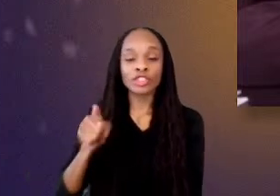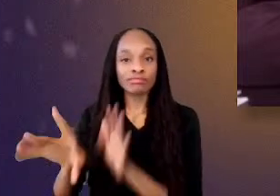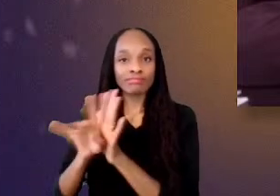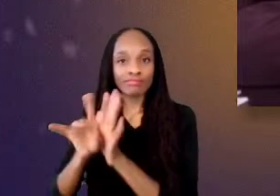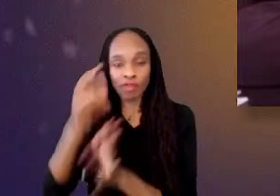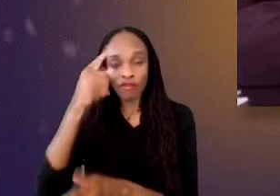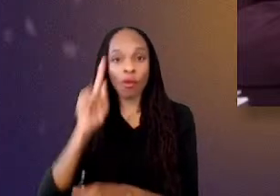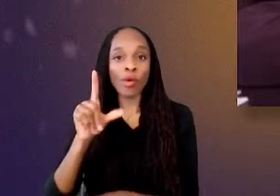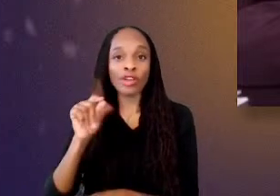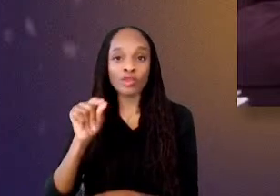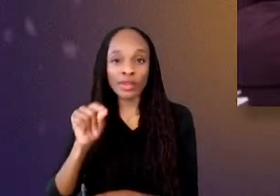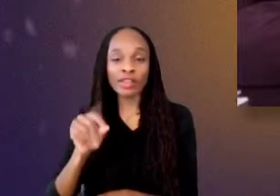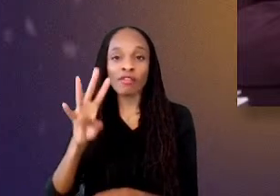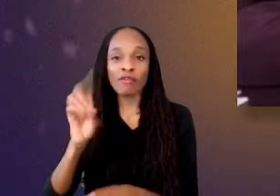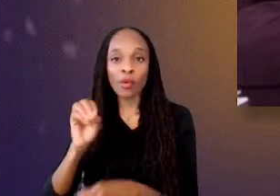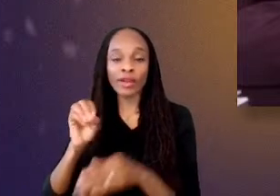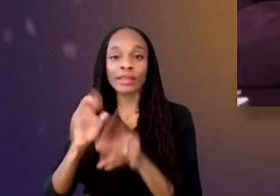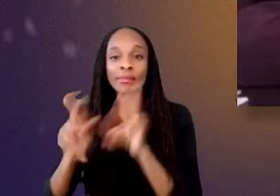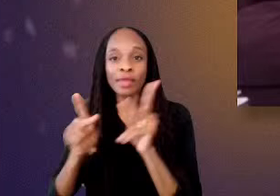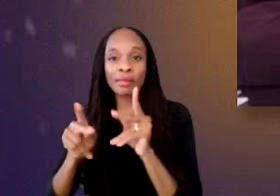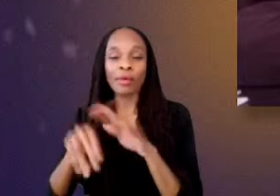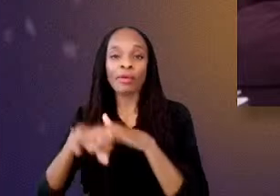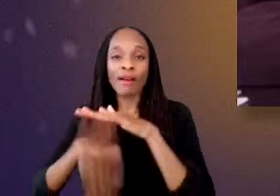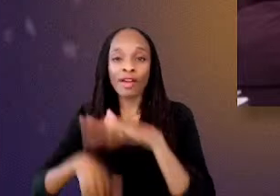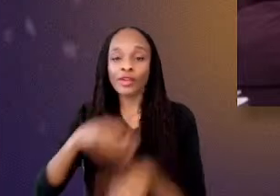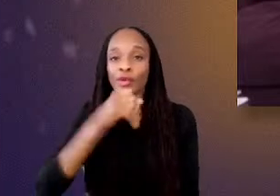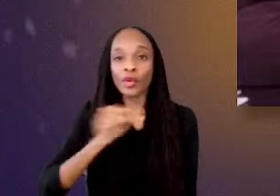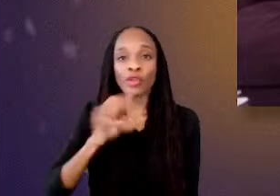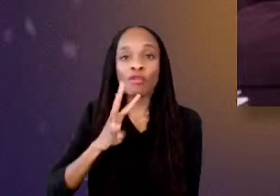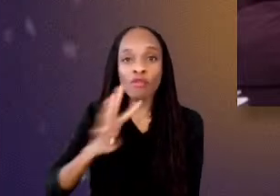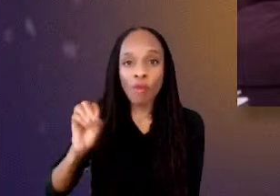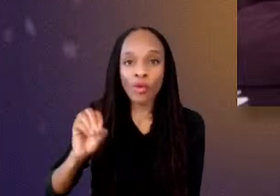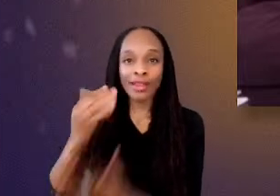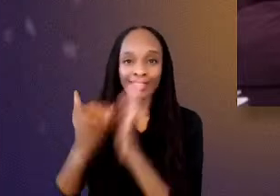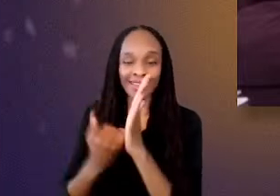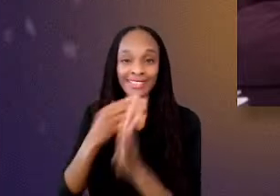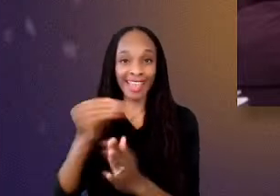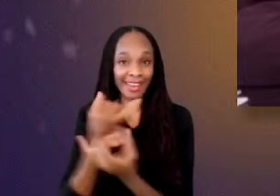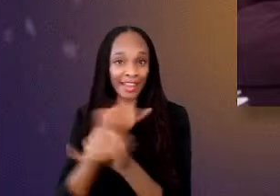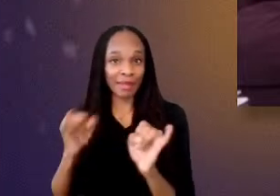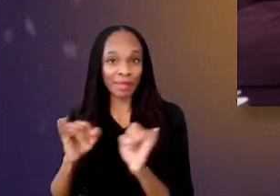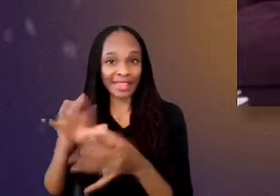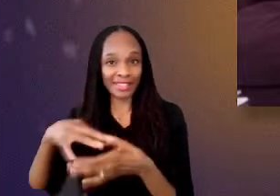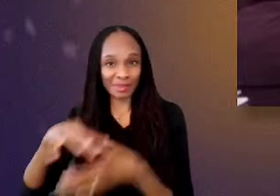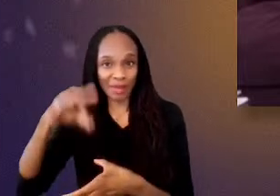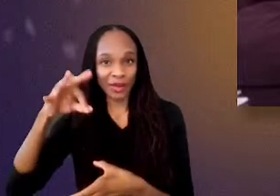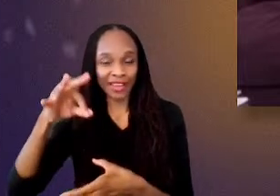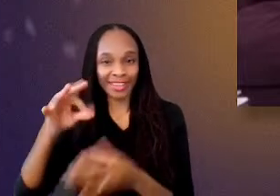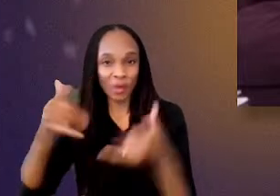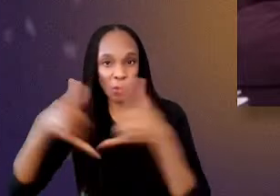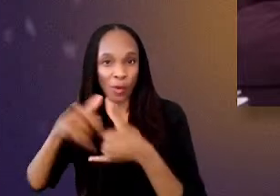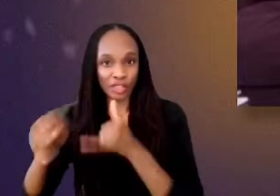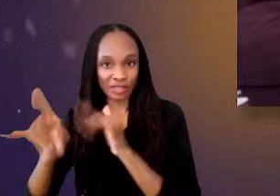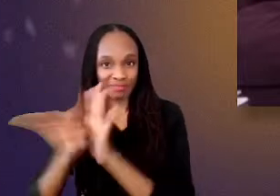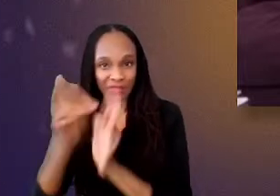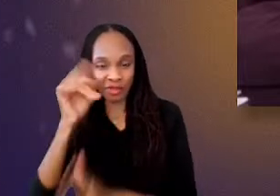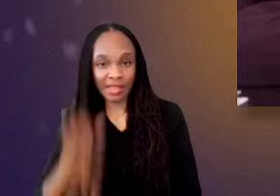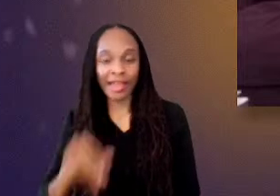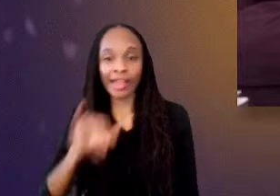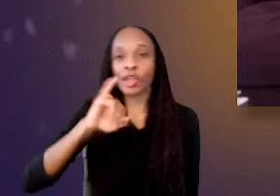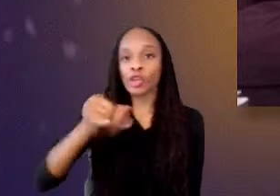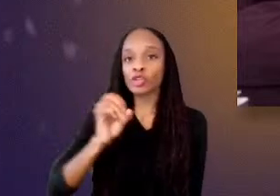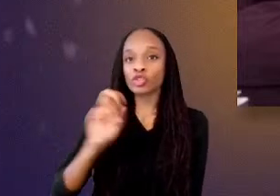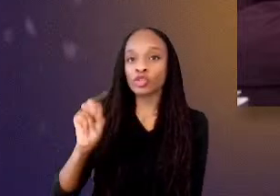40 list, and she was nominated for an Independent Spirit Award. And her first feature film, Joonam, premiered